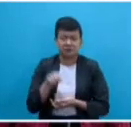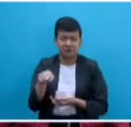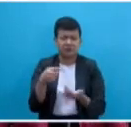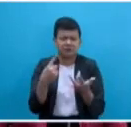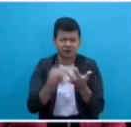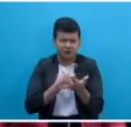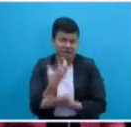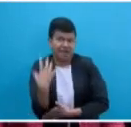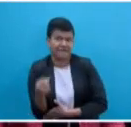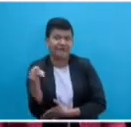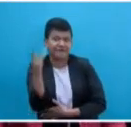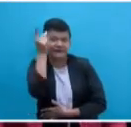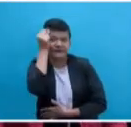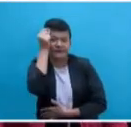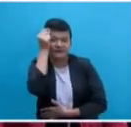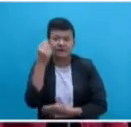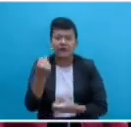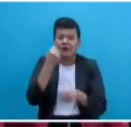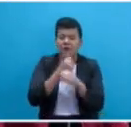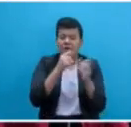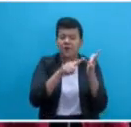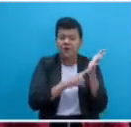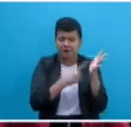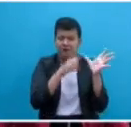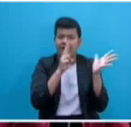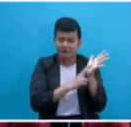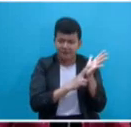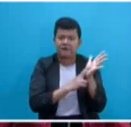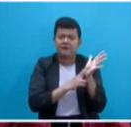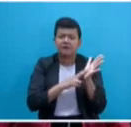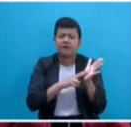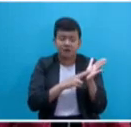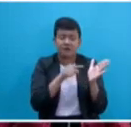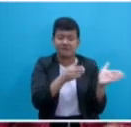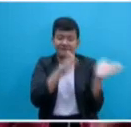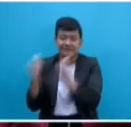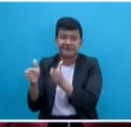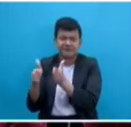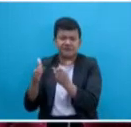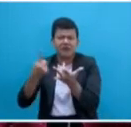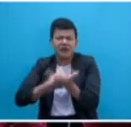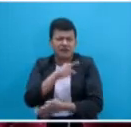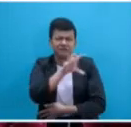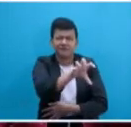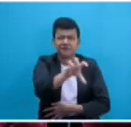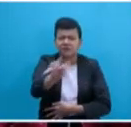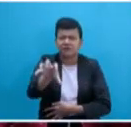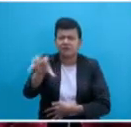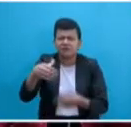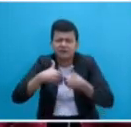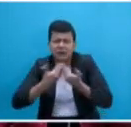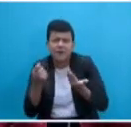UNDOF in Golan Heights, UNMISAT, East Timor, UNMISS, South Sudan, and the police UN missions